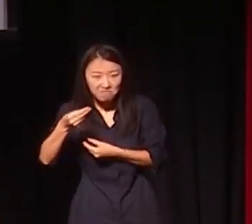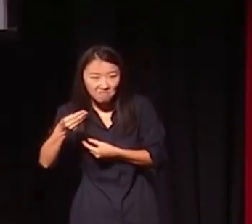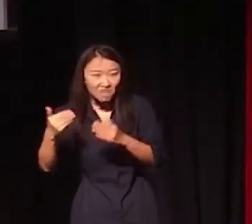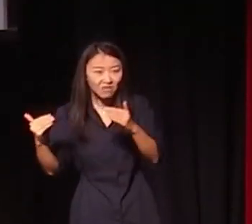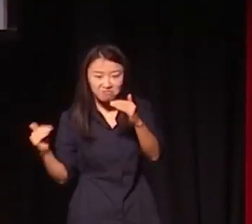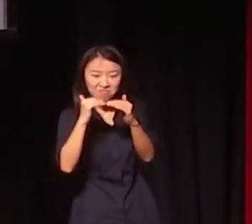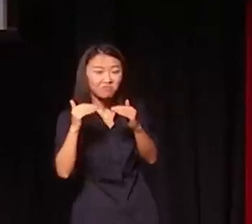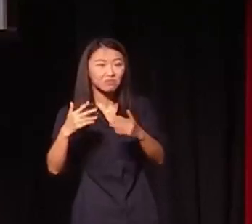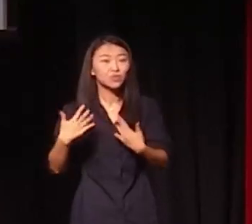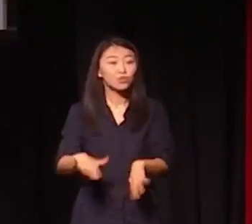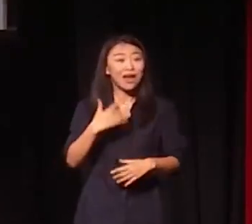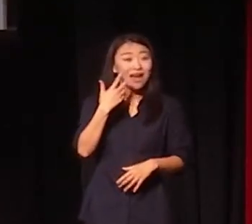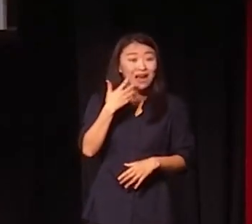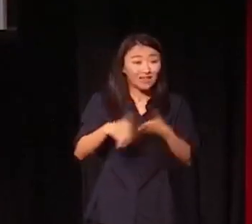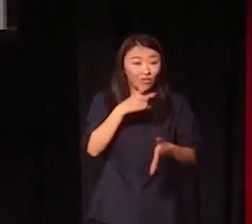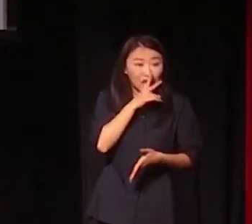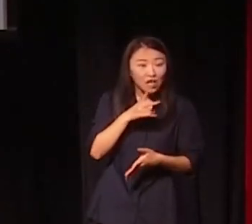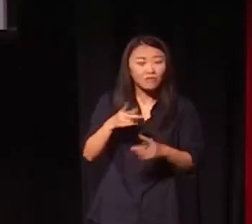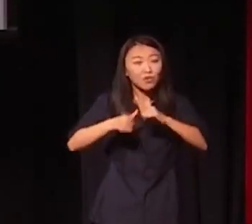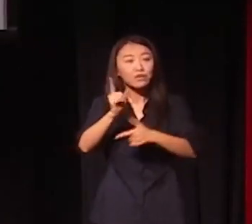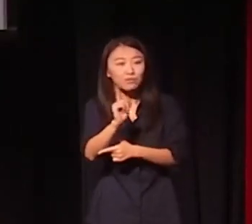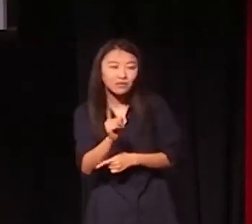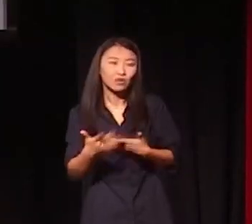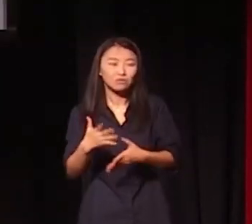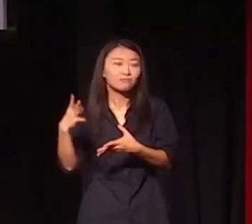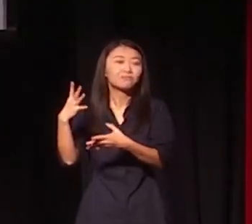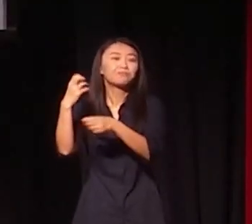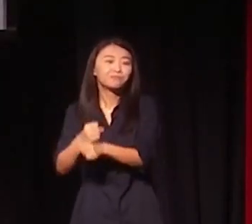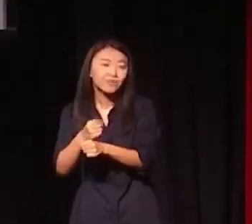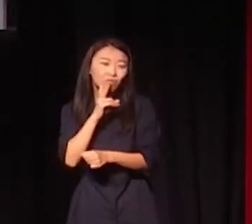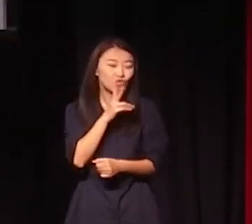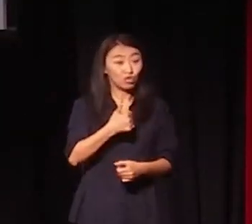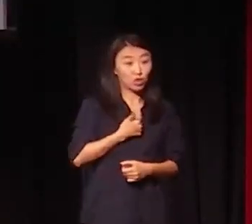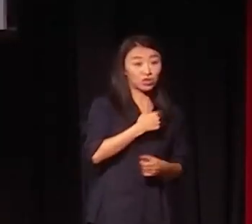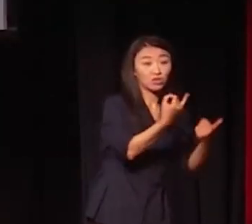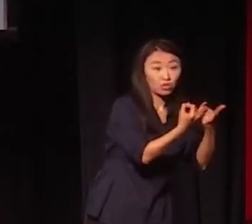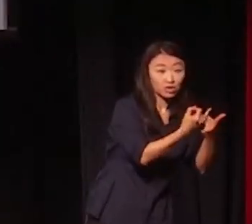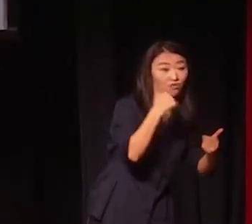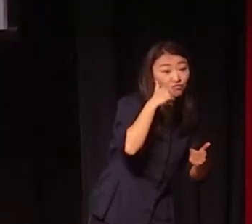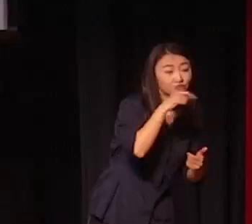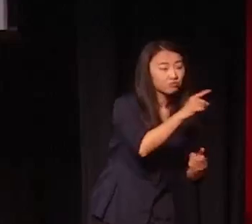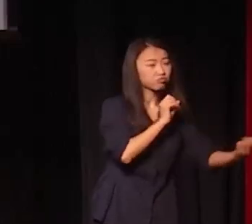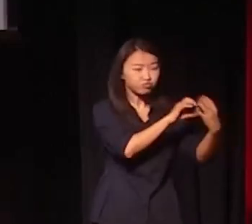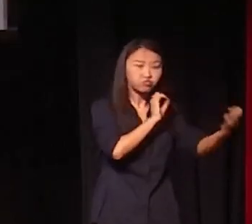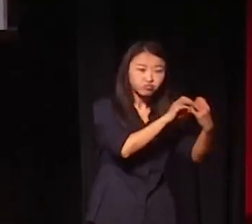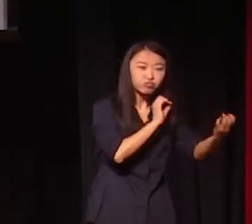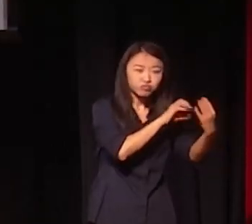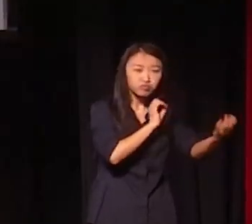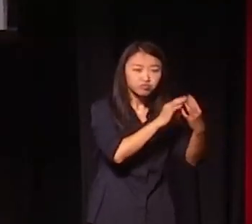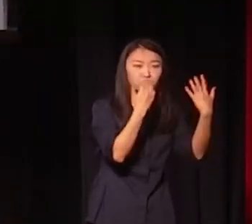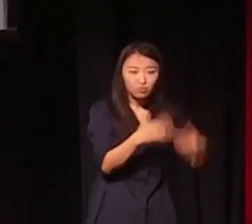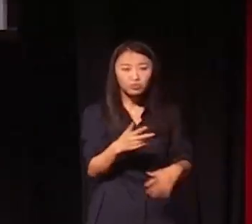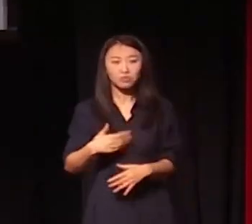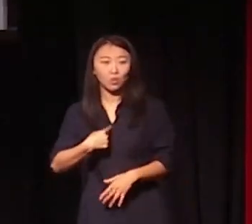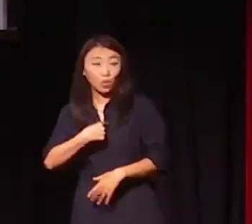was summarising those turn-taking Q&A interactions between teachers and students, rather than